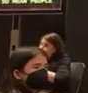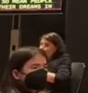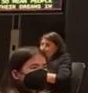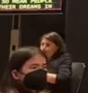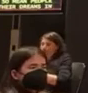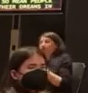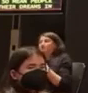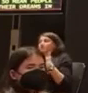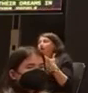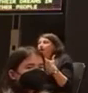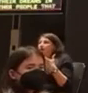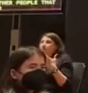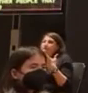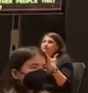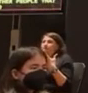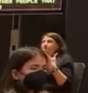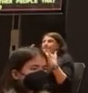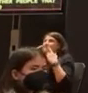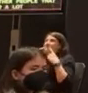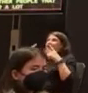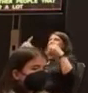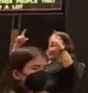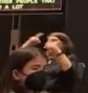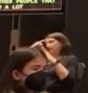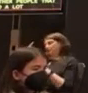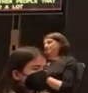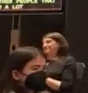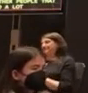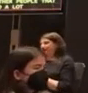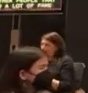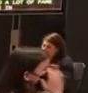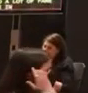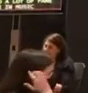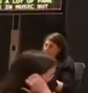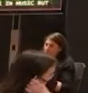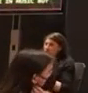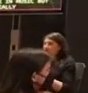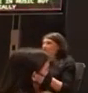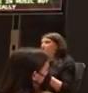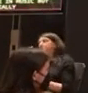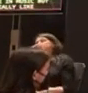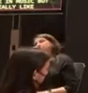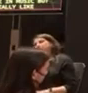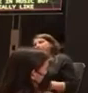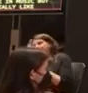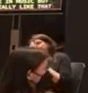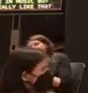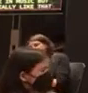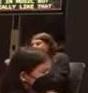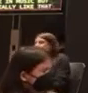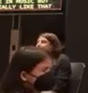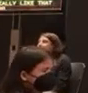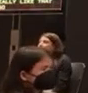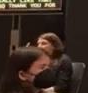of fame for Seattle in music, but they especially like that tribute. So thank you for doing that.